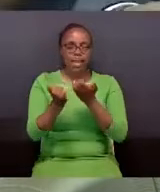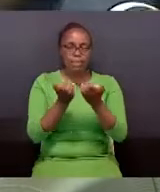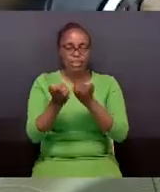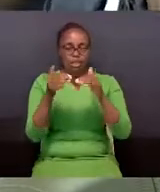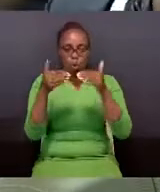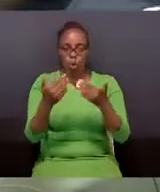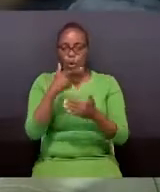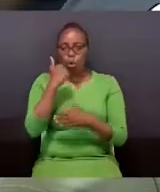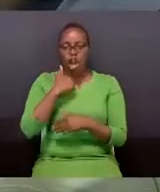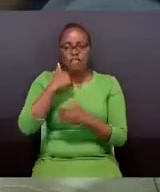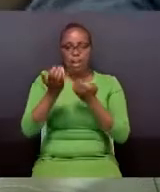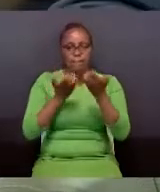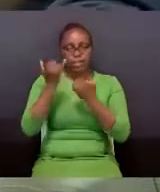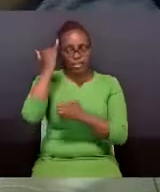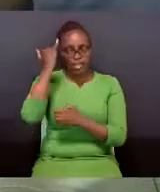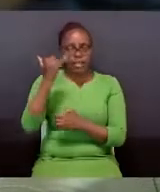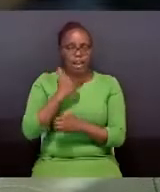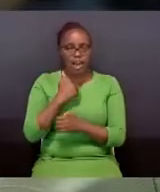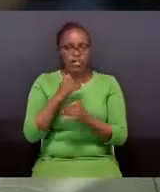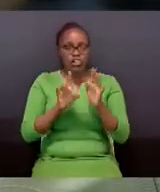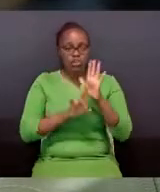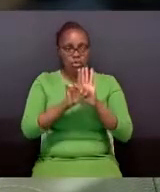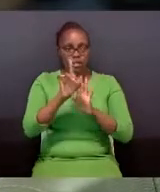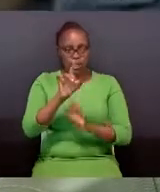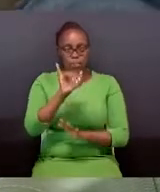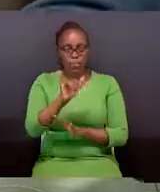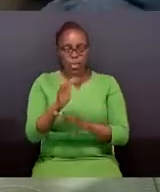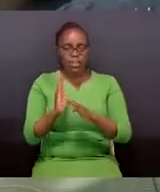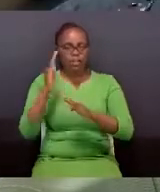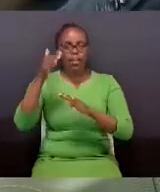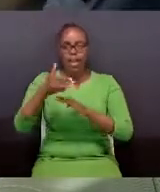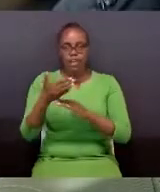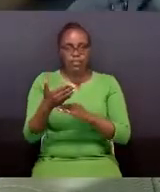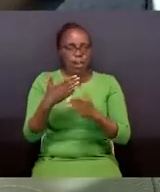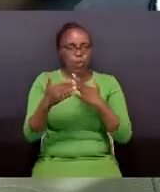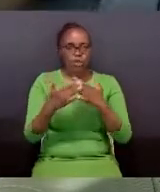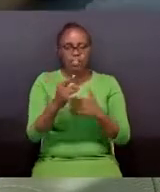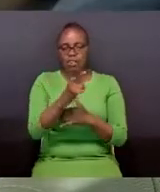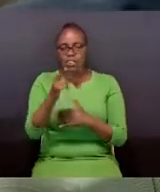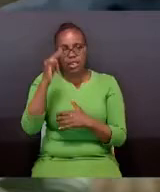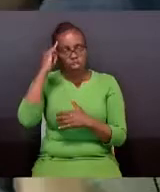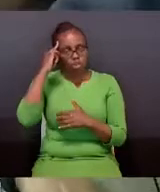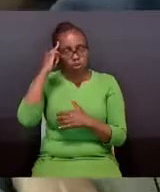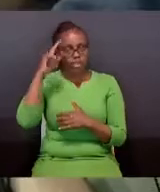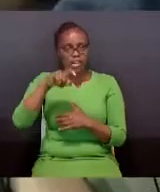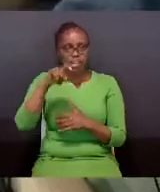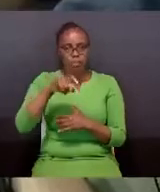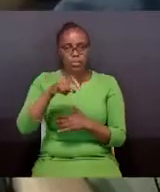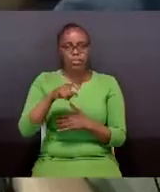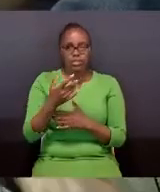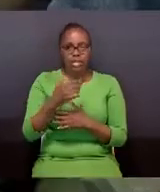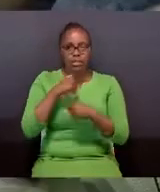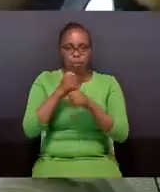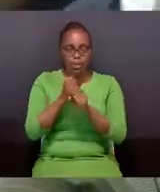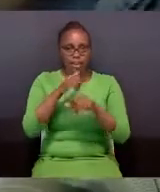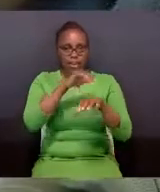have business ideas to develop them beyond maybe what they thought they should be able to